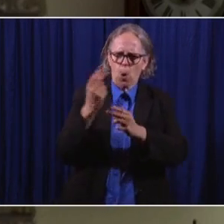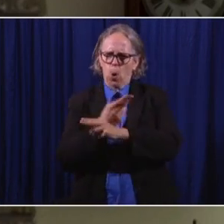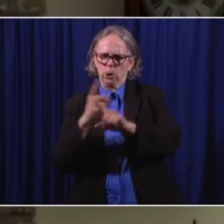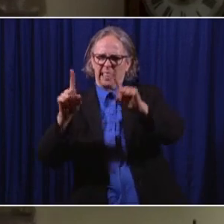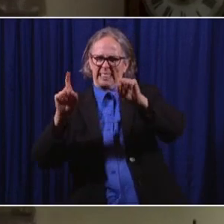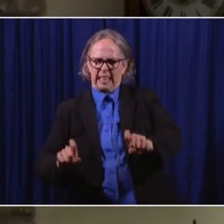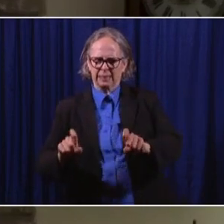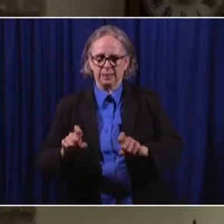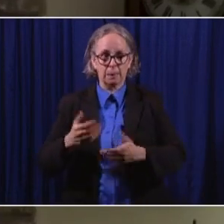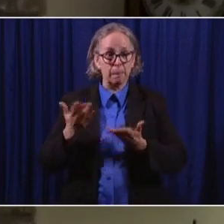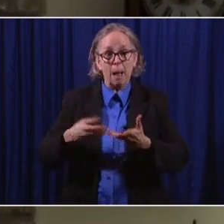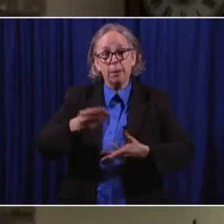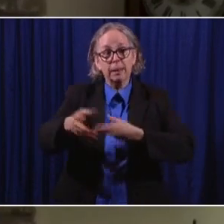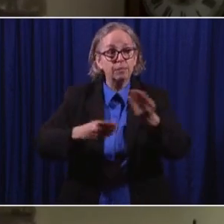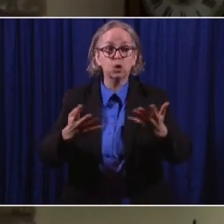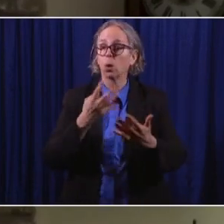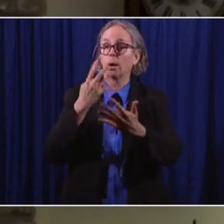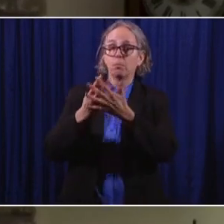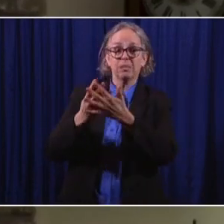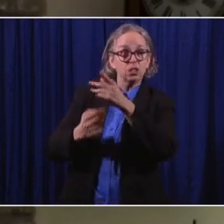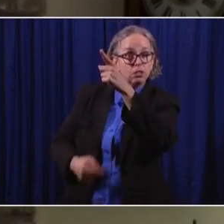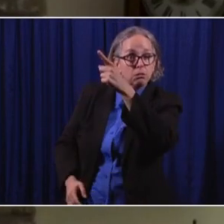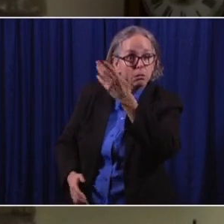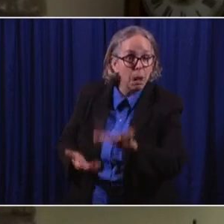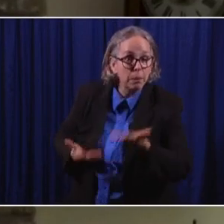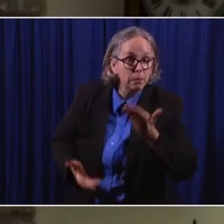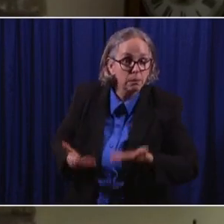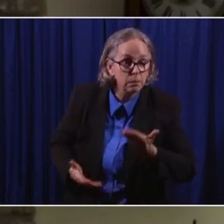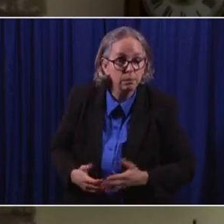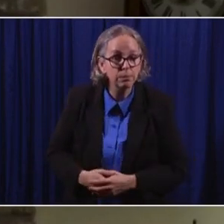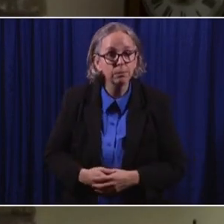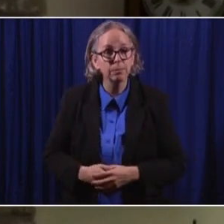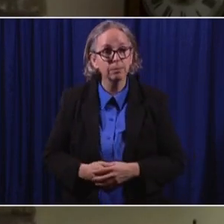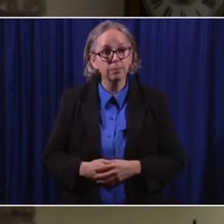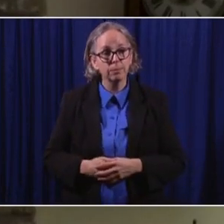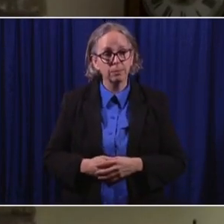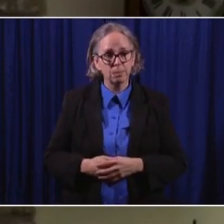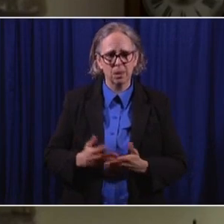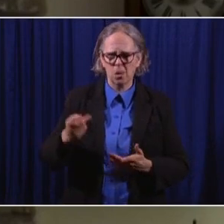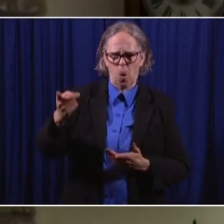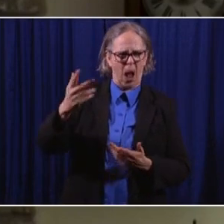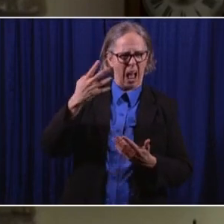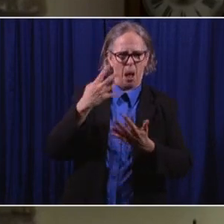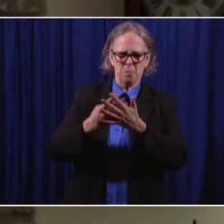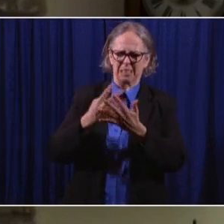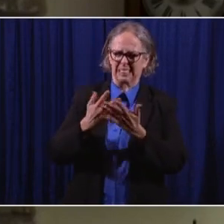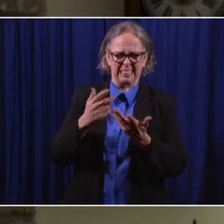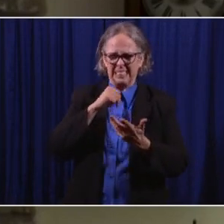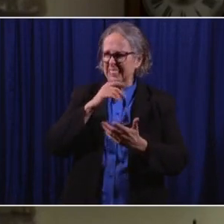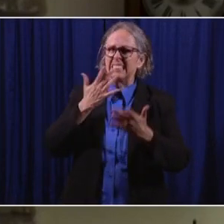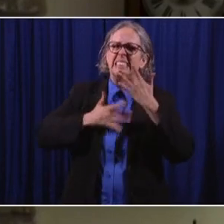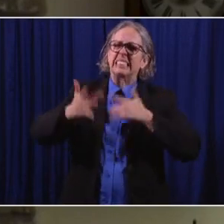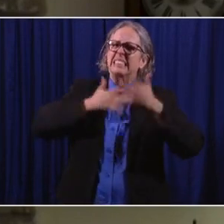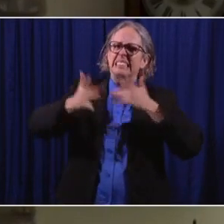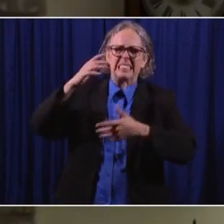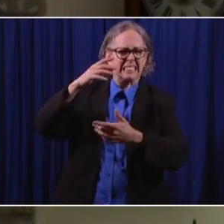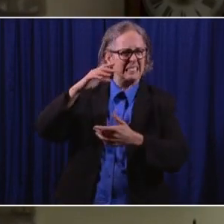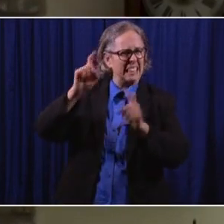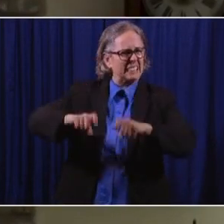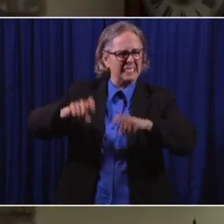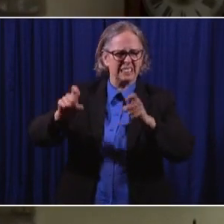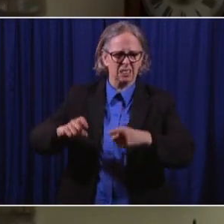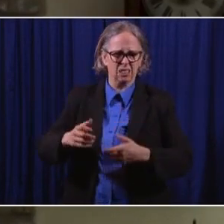jails. Our jails many times do not have testing, and being able, as a congregate